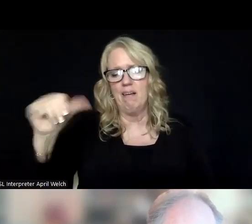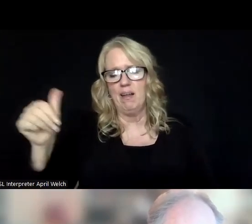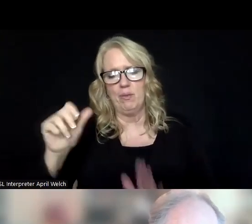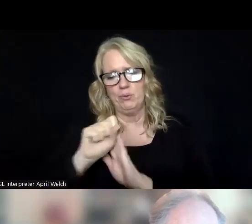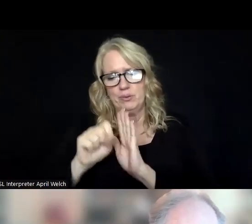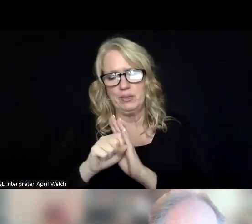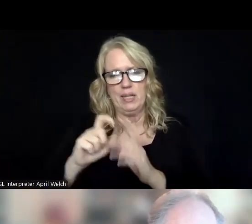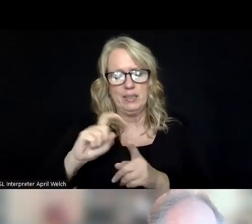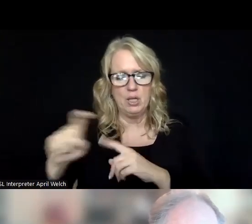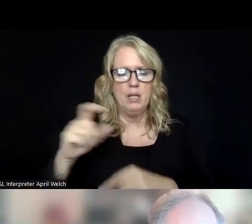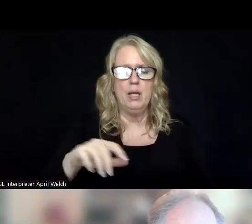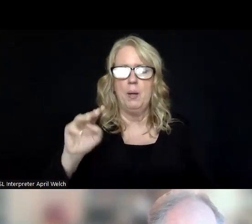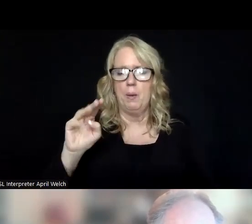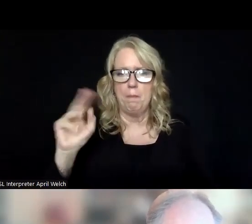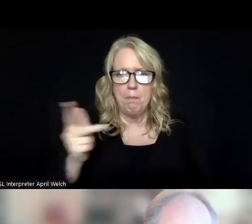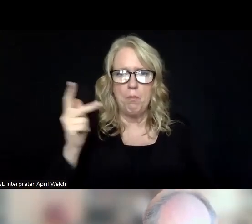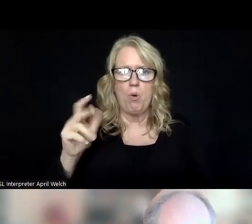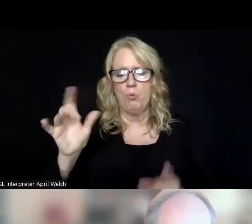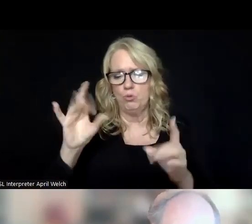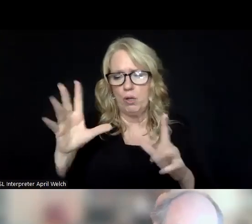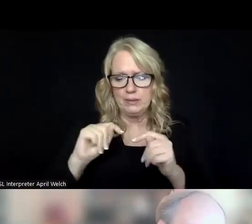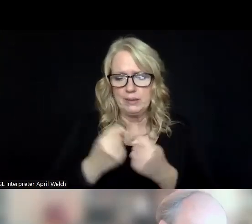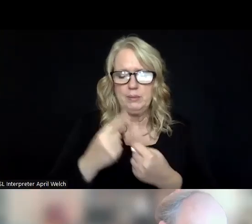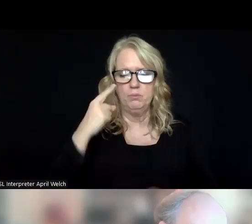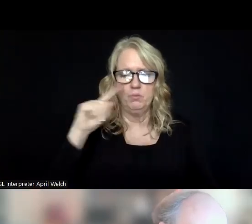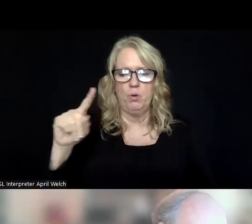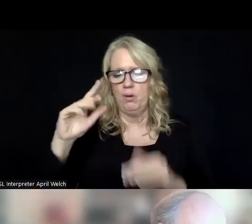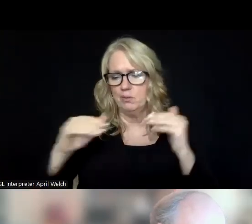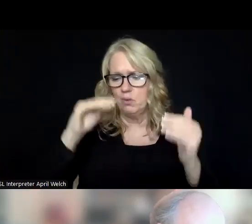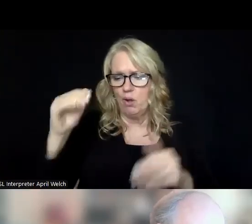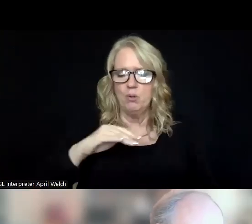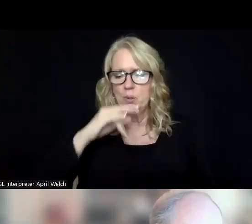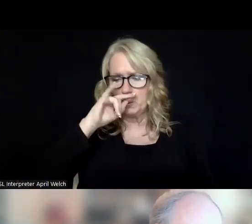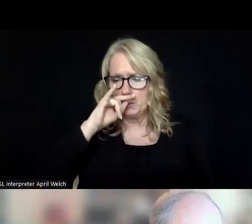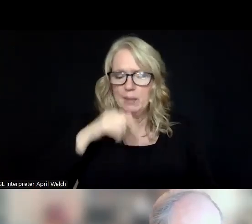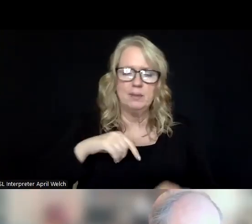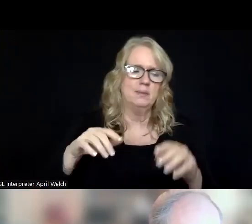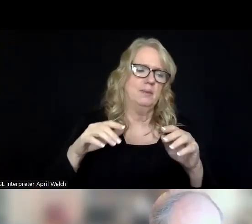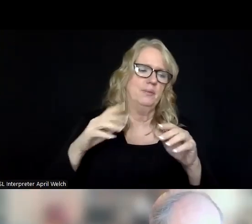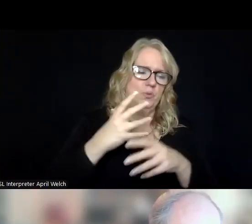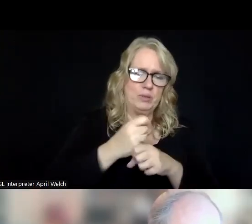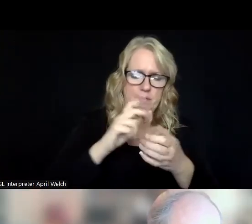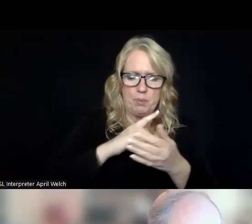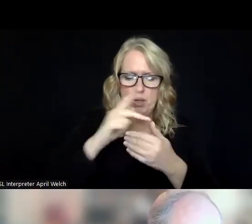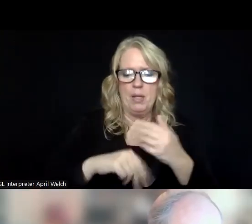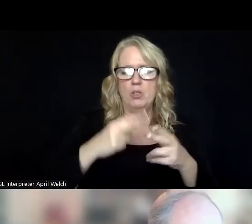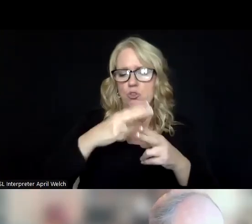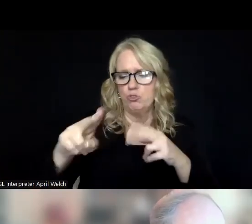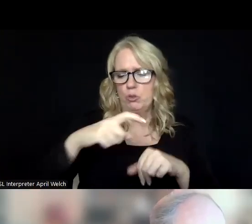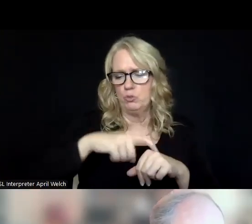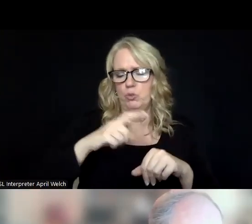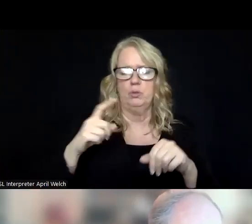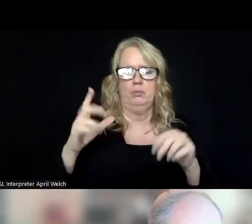centers, mobile crisis teams for adults and for kids, crisis receiving programs, short-term crisis